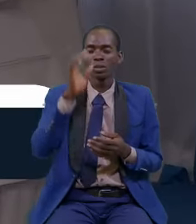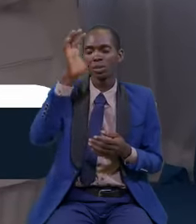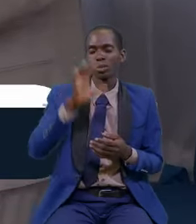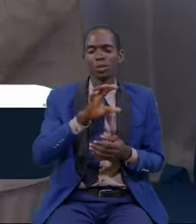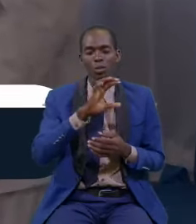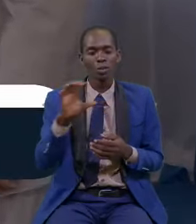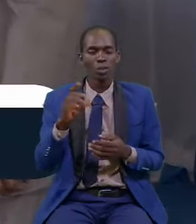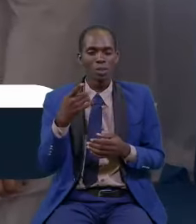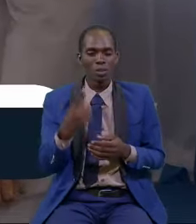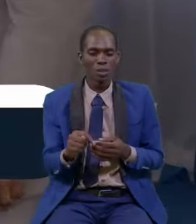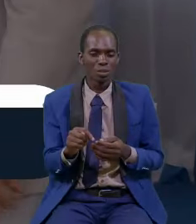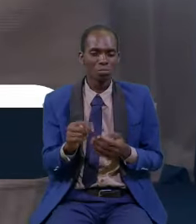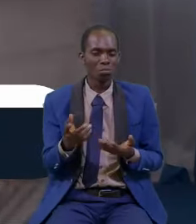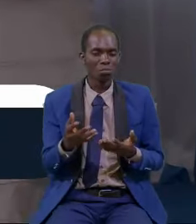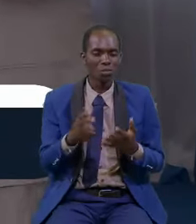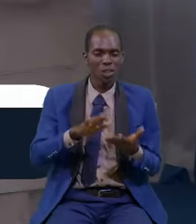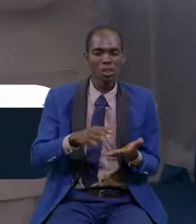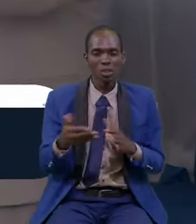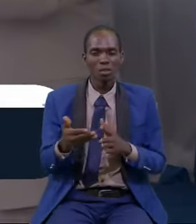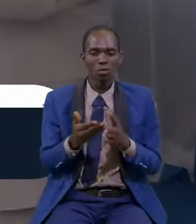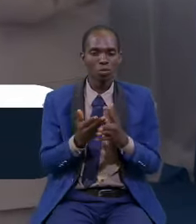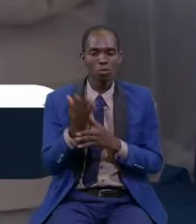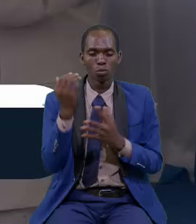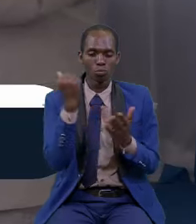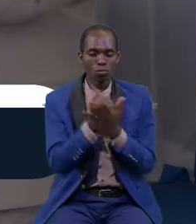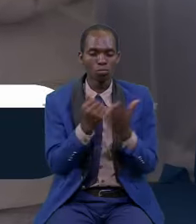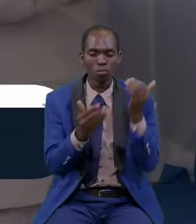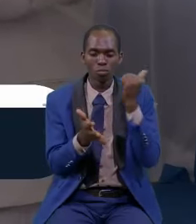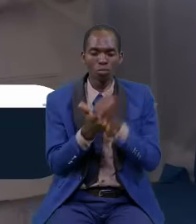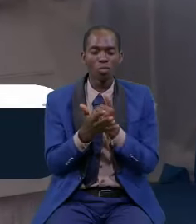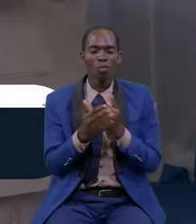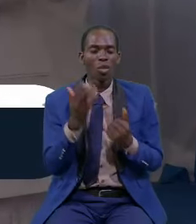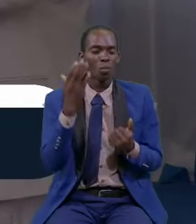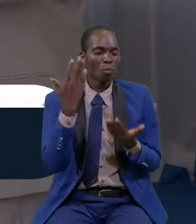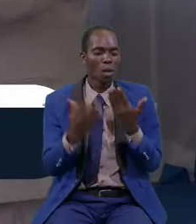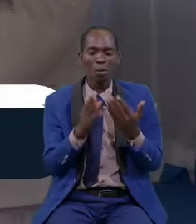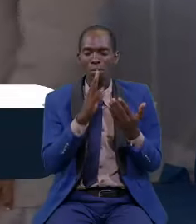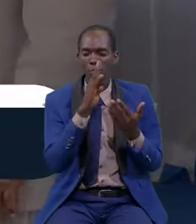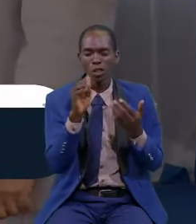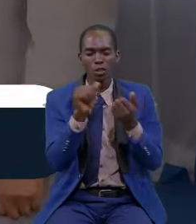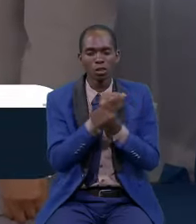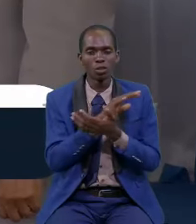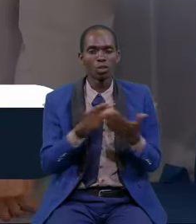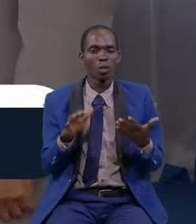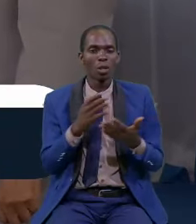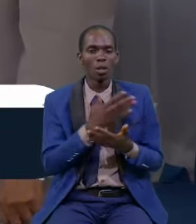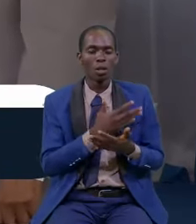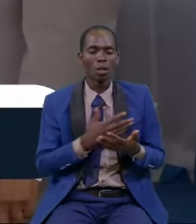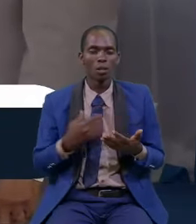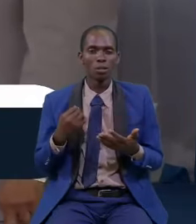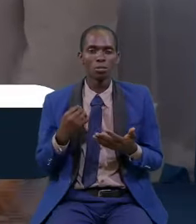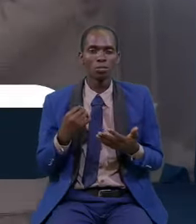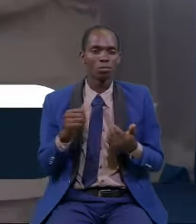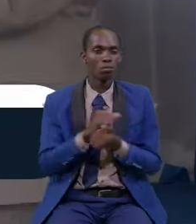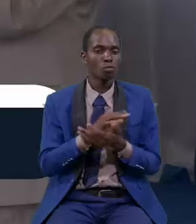the death through crucifixion, he might destroy him that had the power